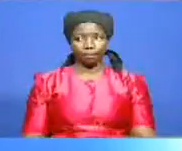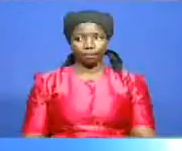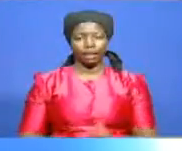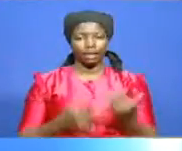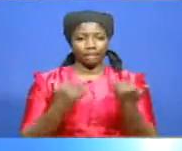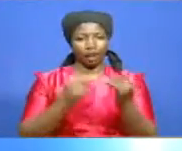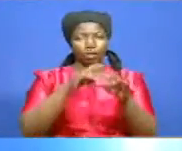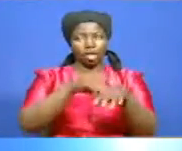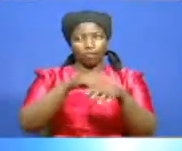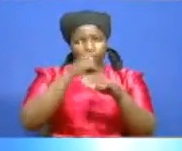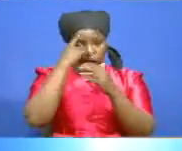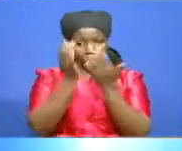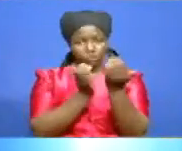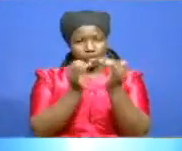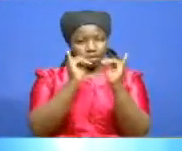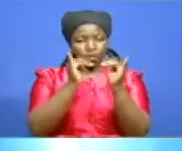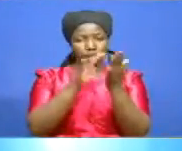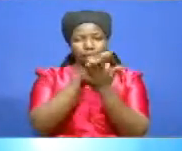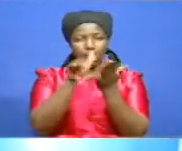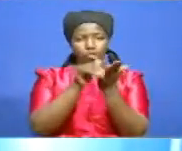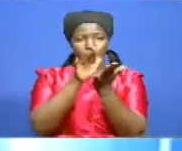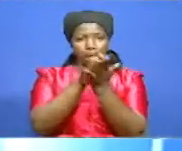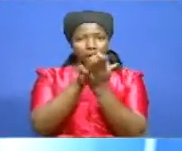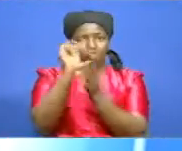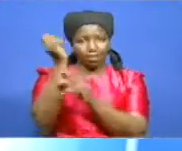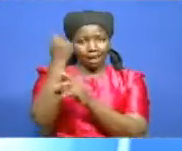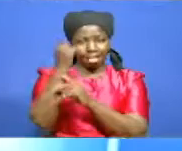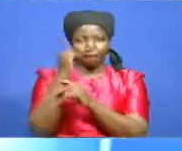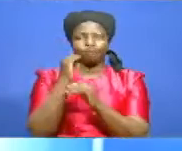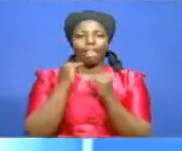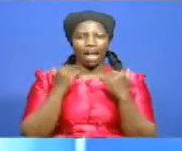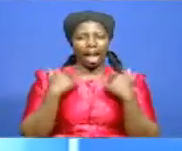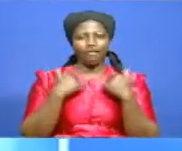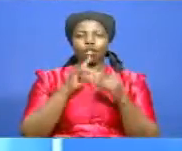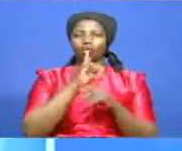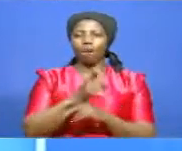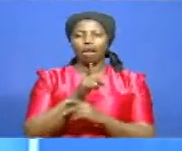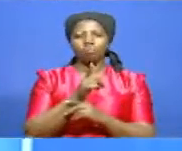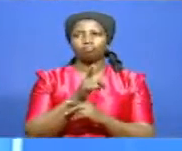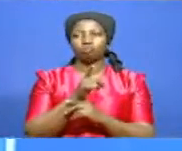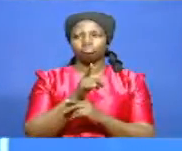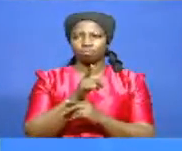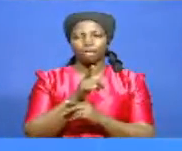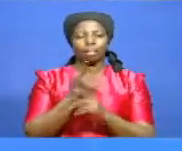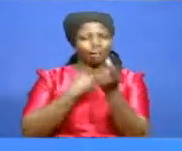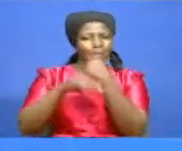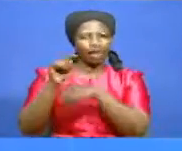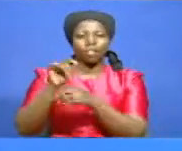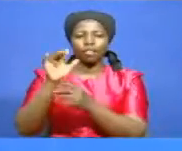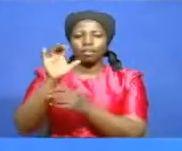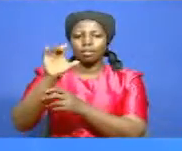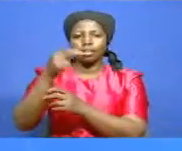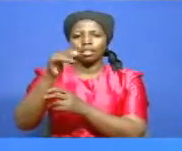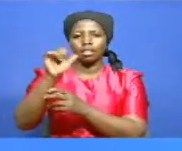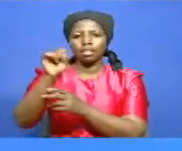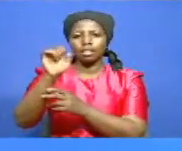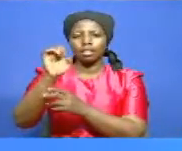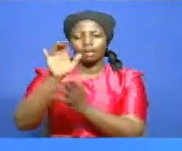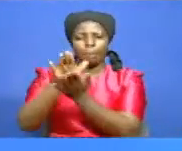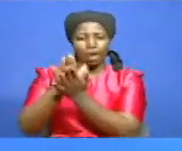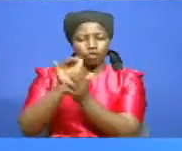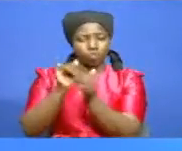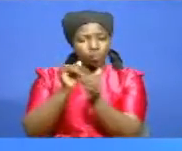Now time for business news. The Central Bank of Kenya has ordered the liquidation of Chase Bank that was placed under receivership